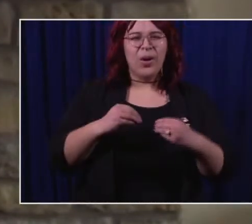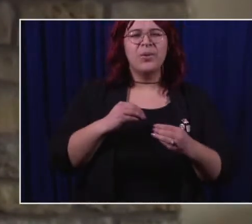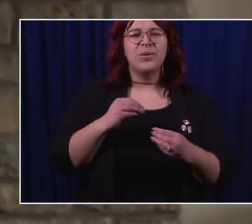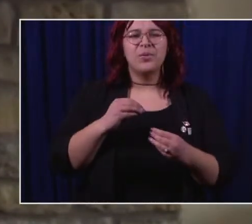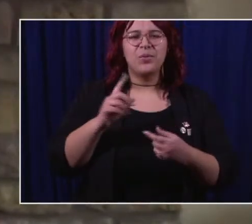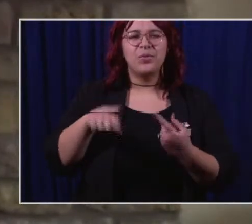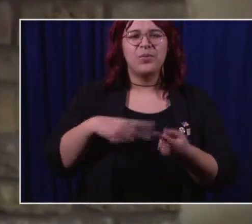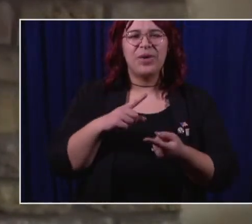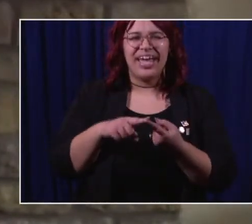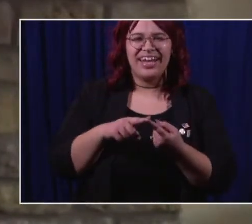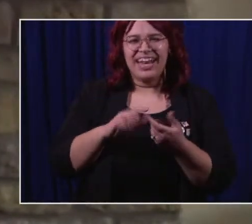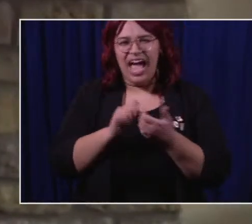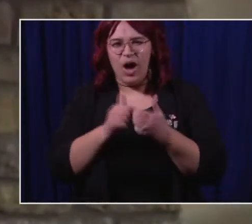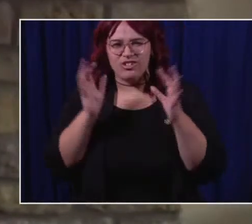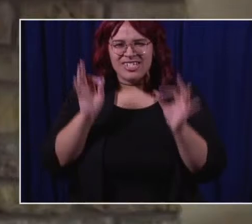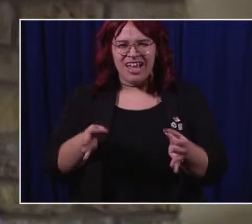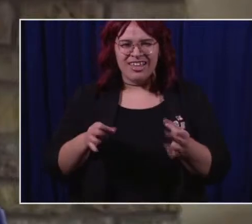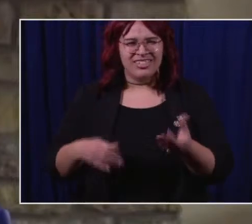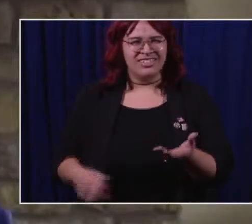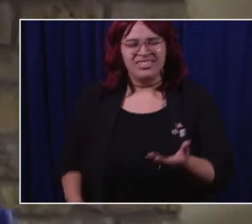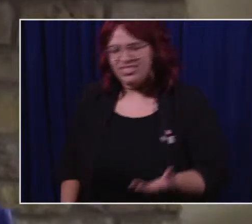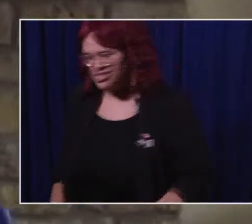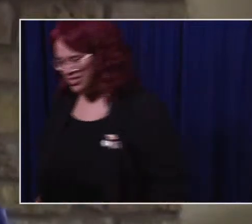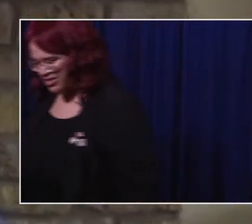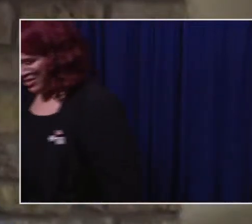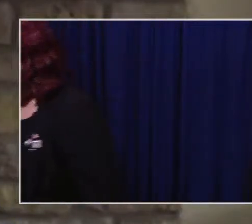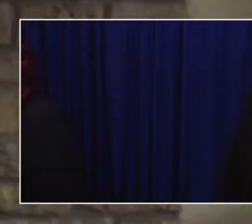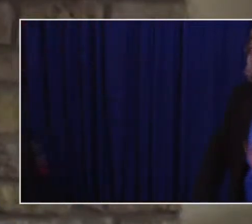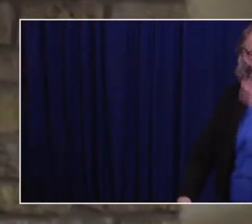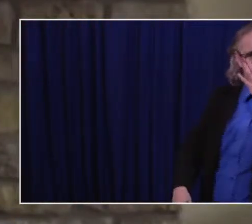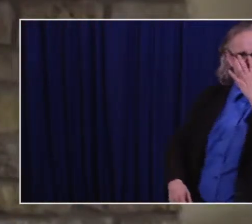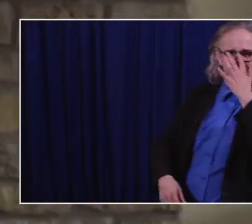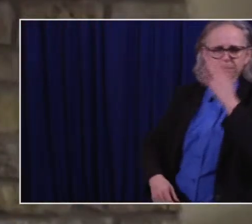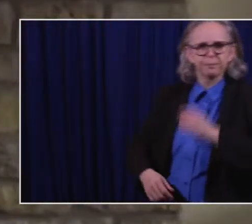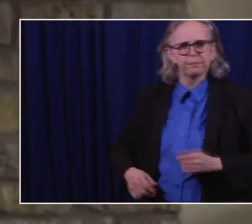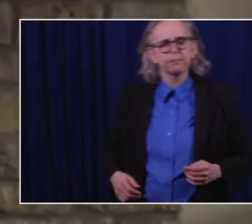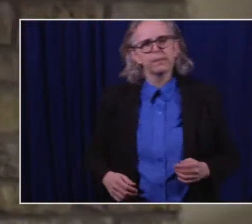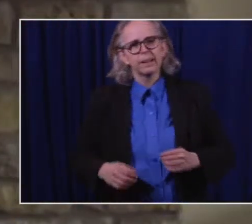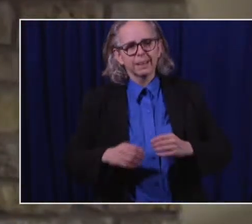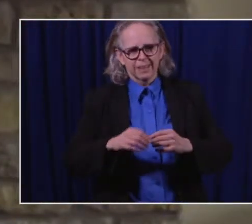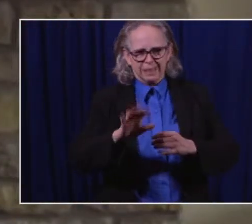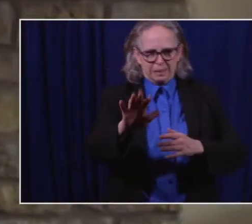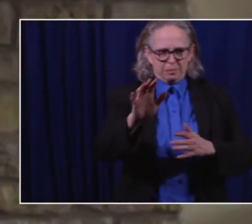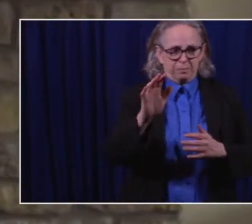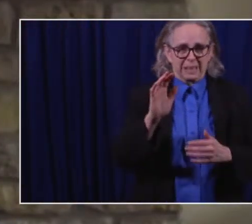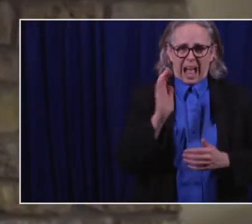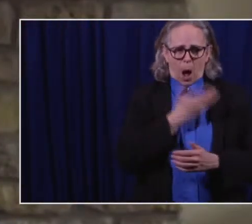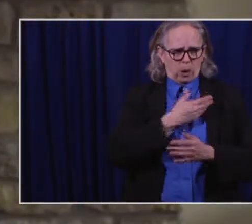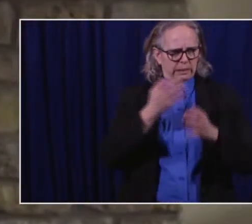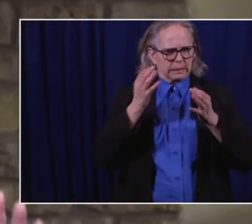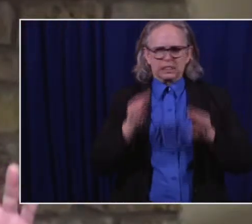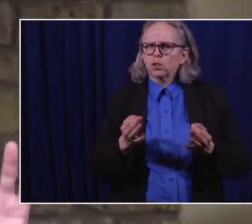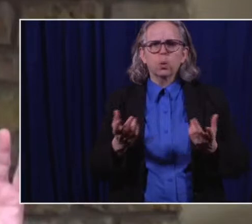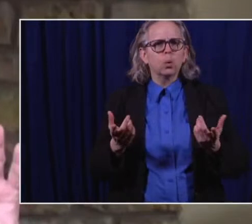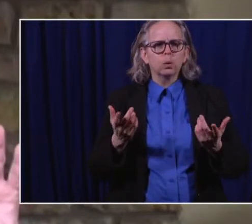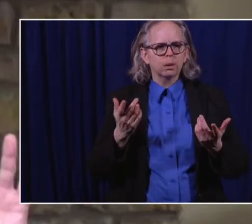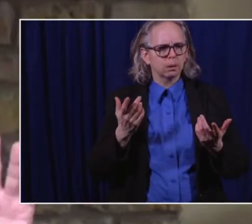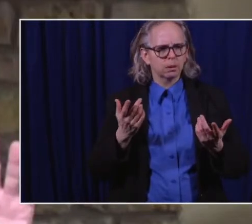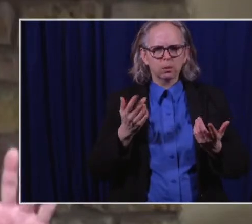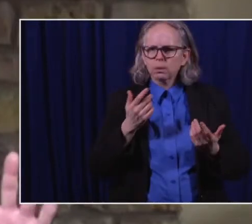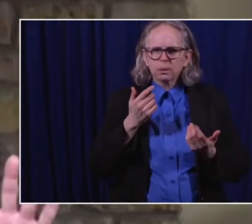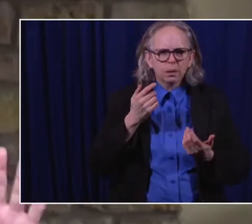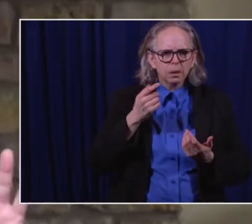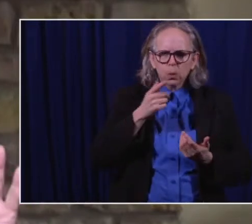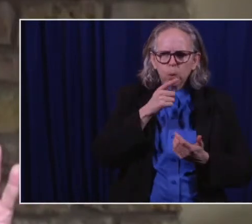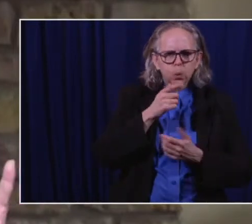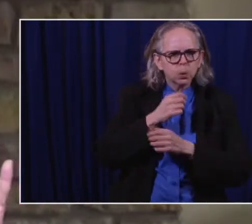lives. That's the most important thing that we can do. We had two things that had to be